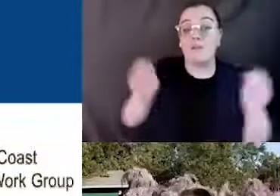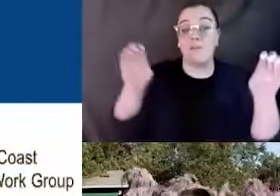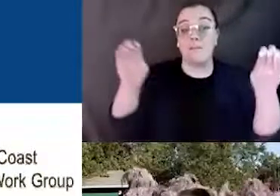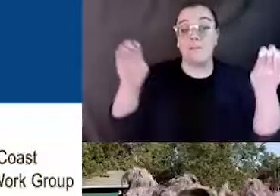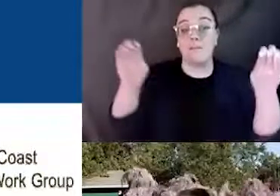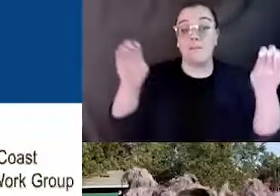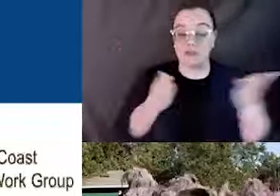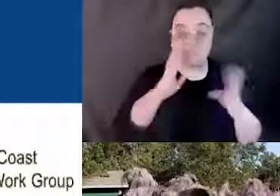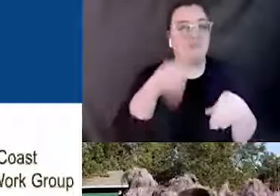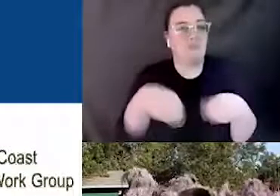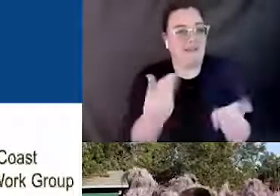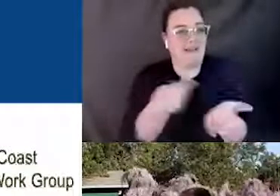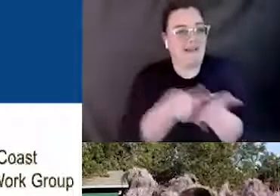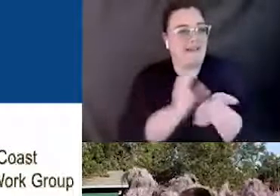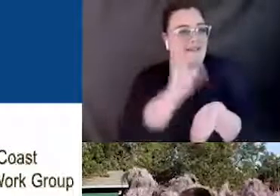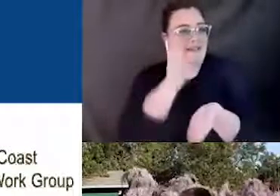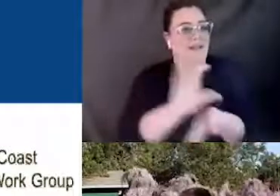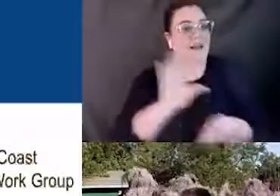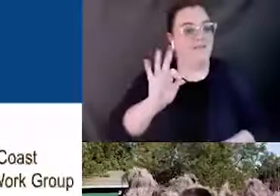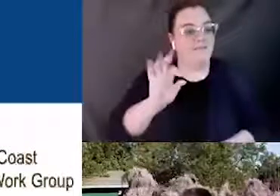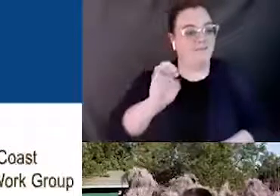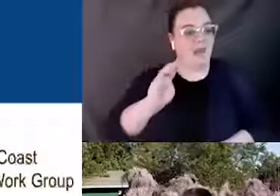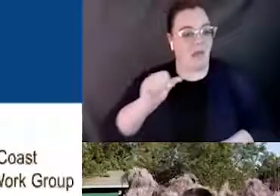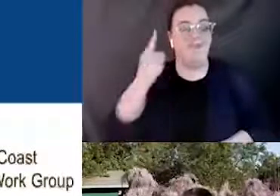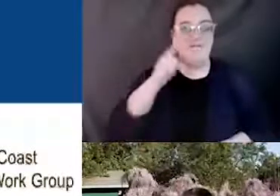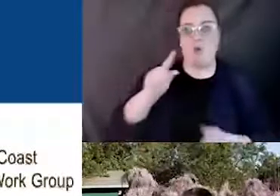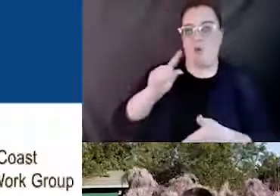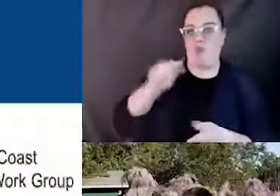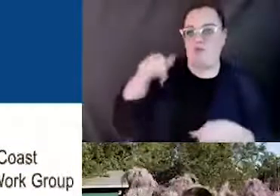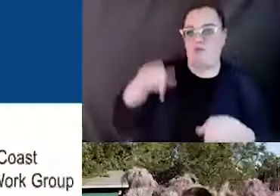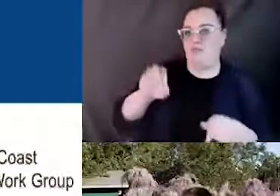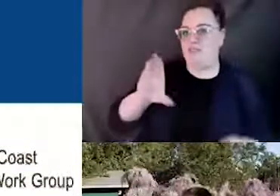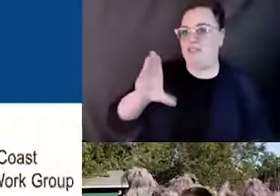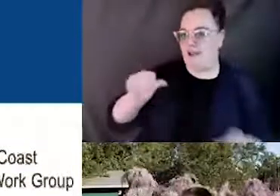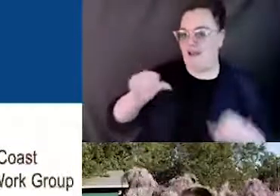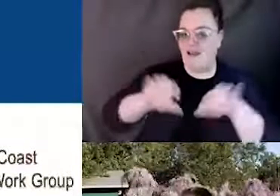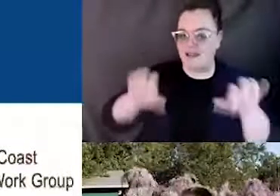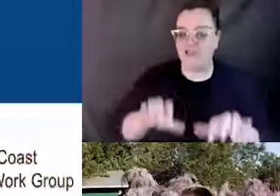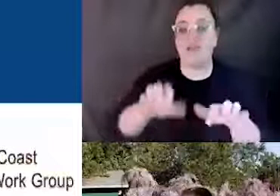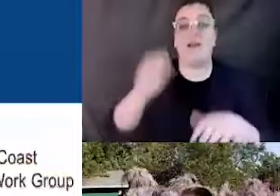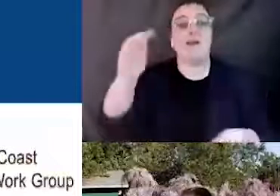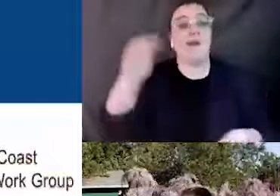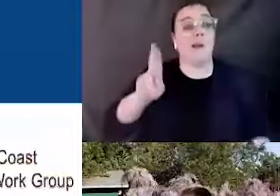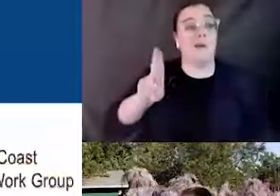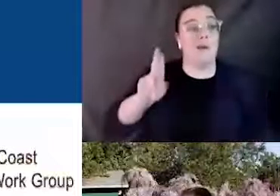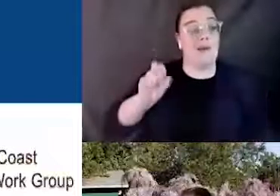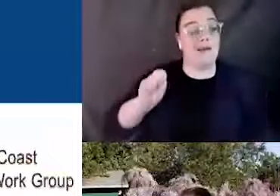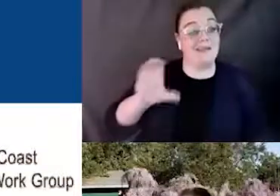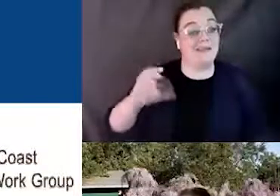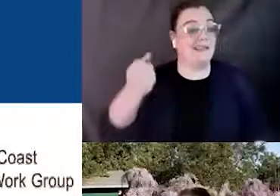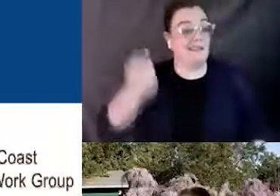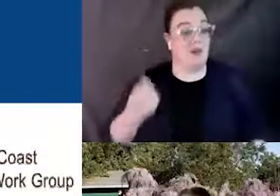FEMA funding for our ECA activities, and USC Southern California Earthquake